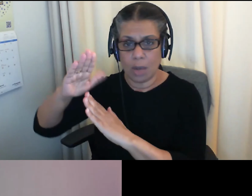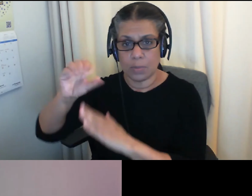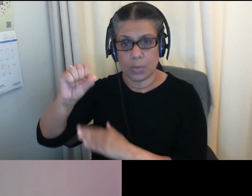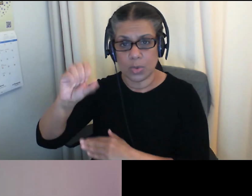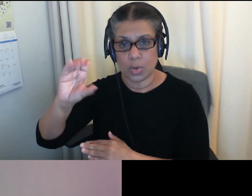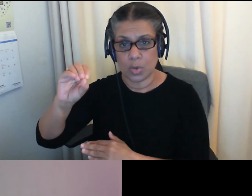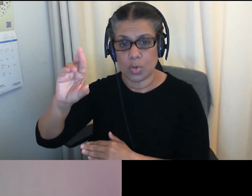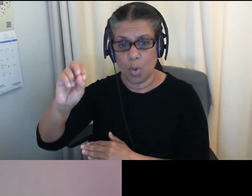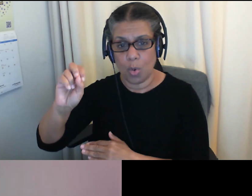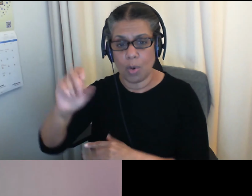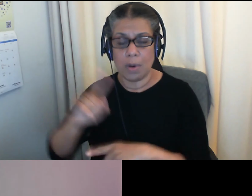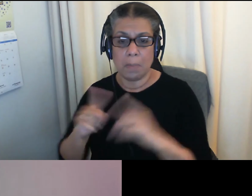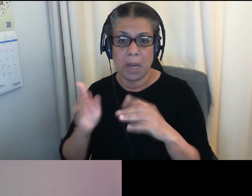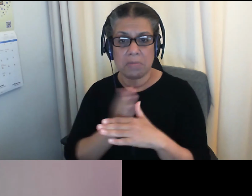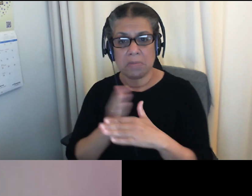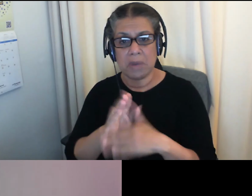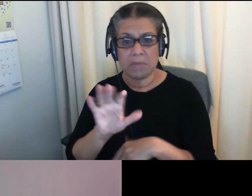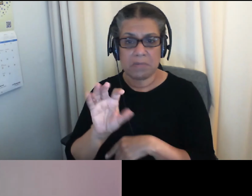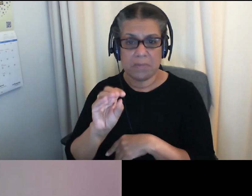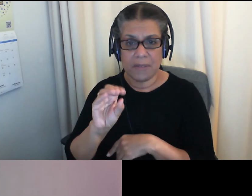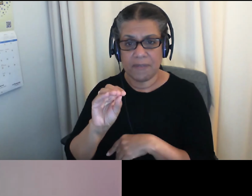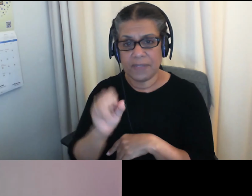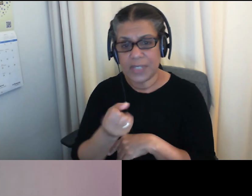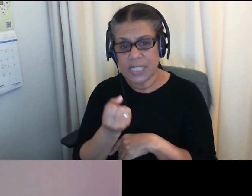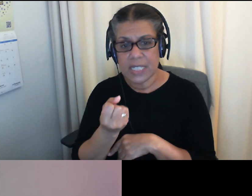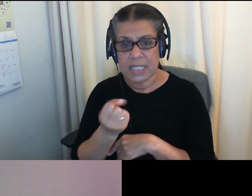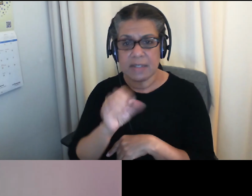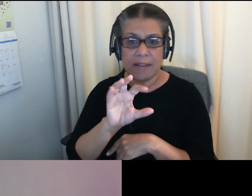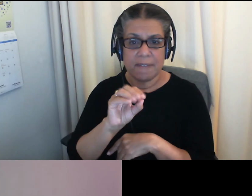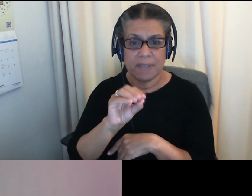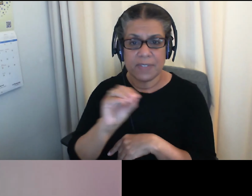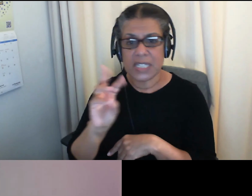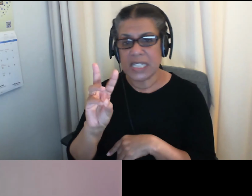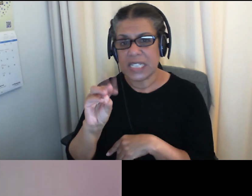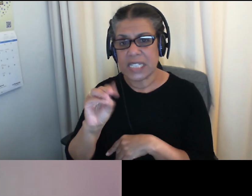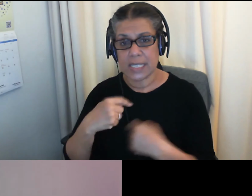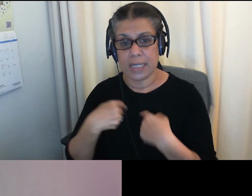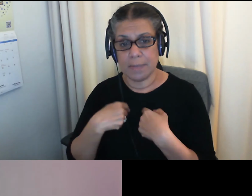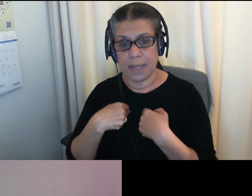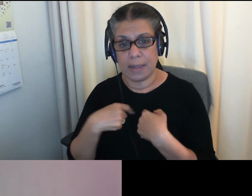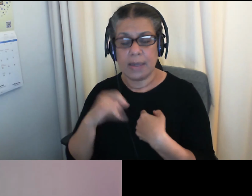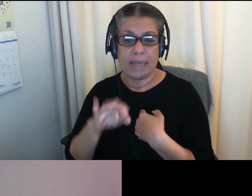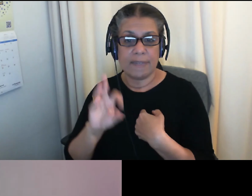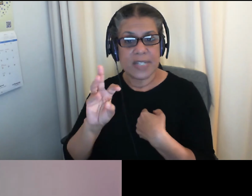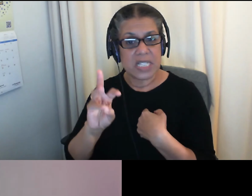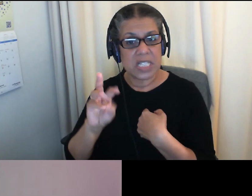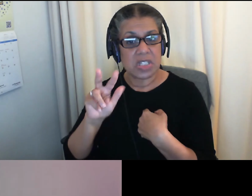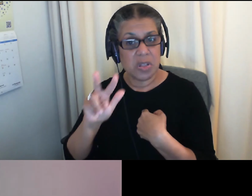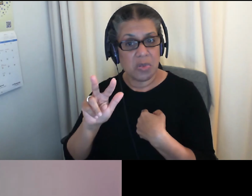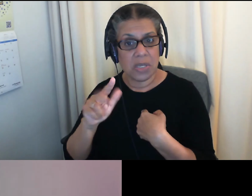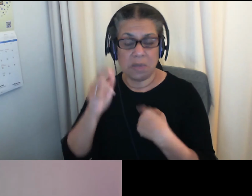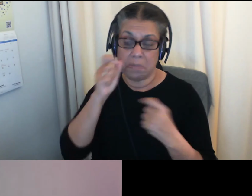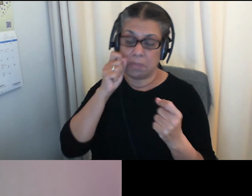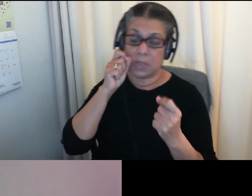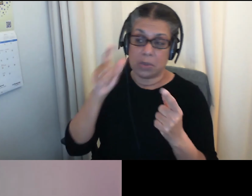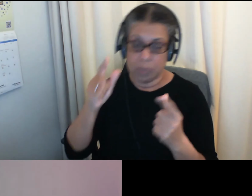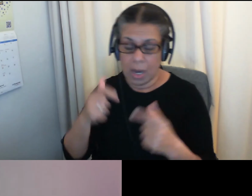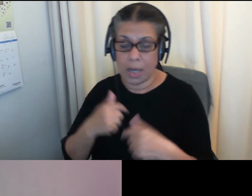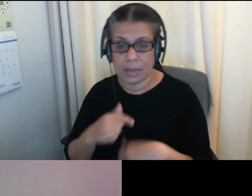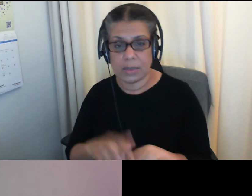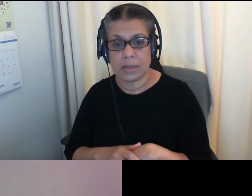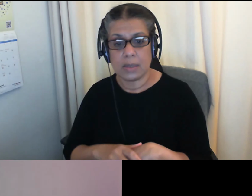bounce around late 50s, around about the 60 mark. If I got 63, I'd be very surprised. But if